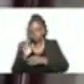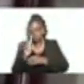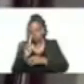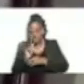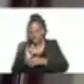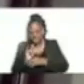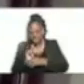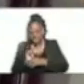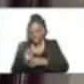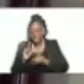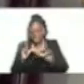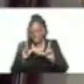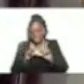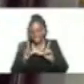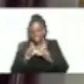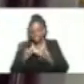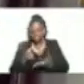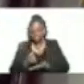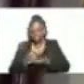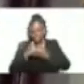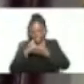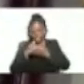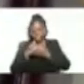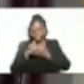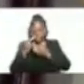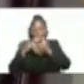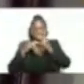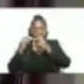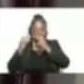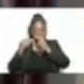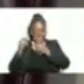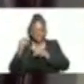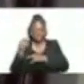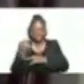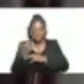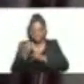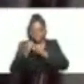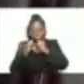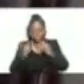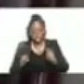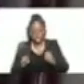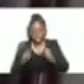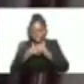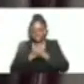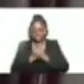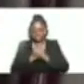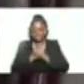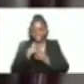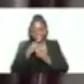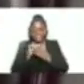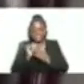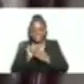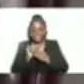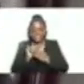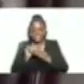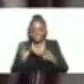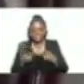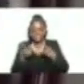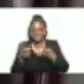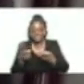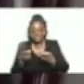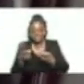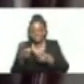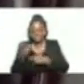reputable company to assist with the rebuilding of those stalls. This would be provided in the amount of